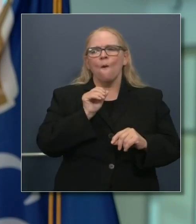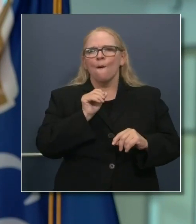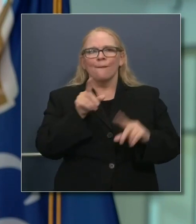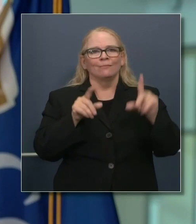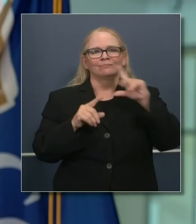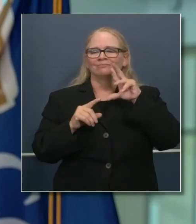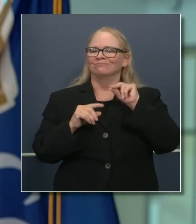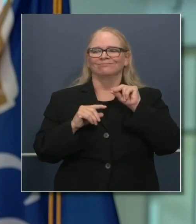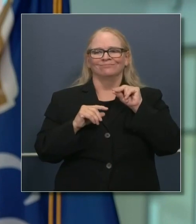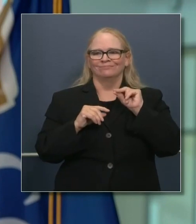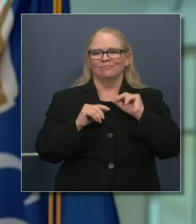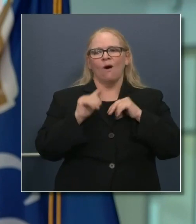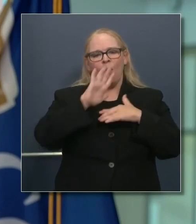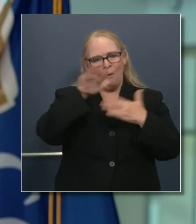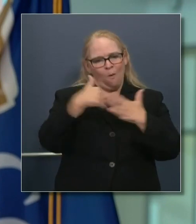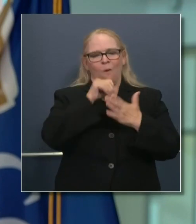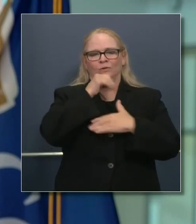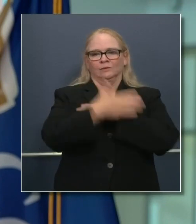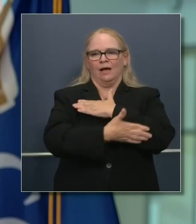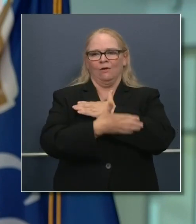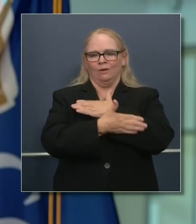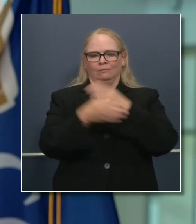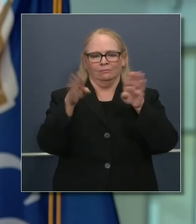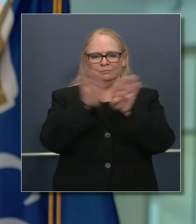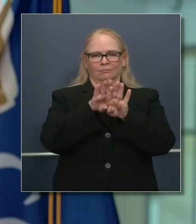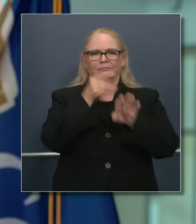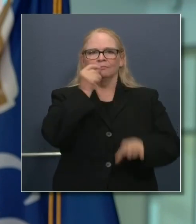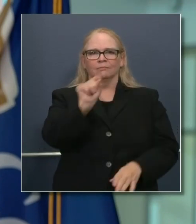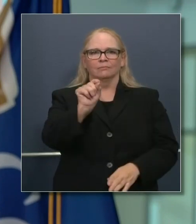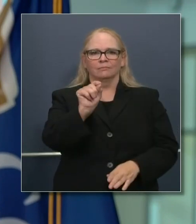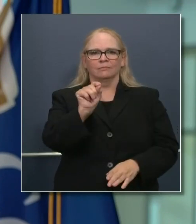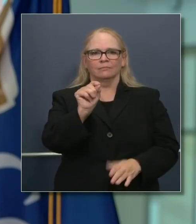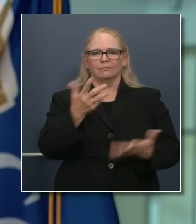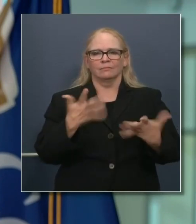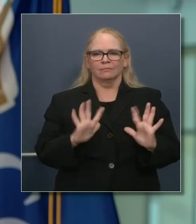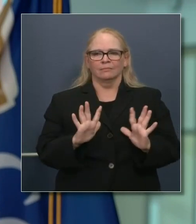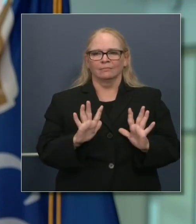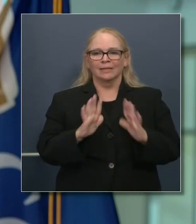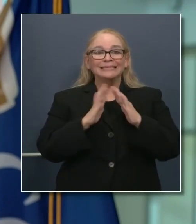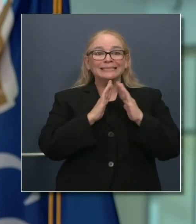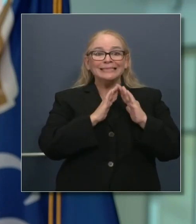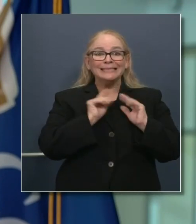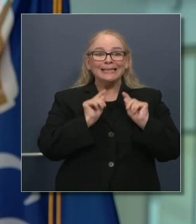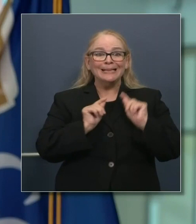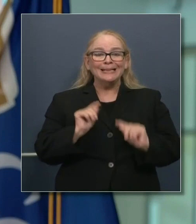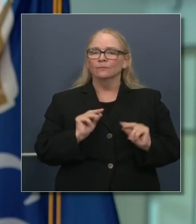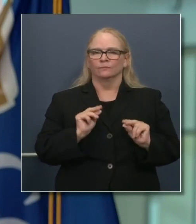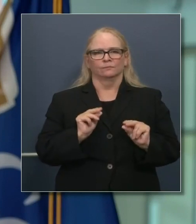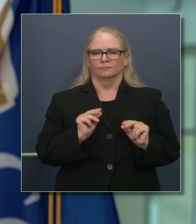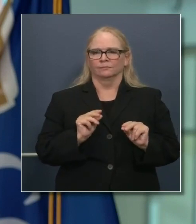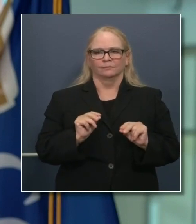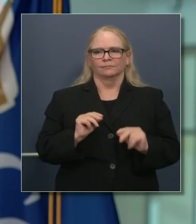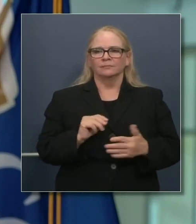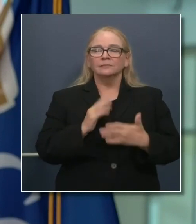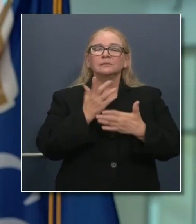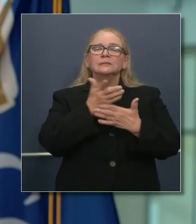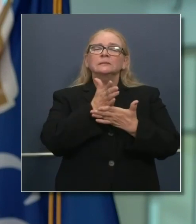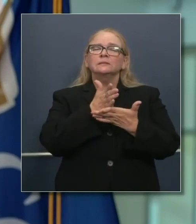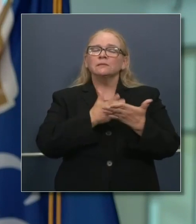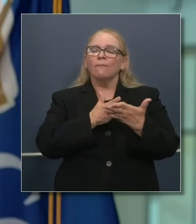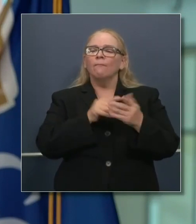back on school reopening? No, I think that's a wonderful question. And the answer is yes, there's nuance as it relates to local health officers, local health